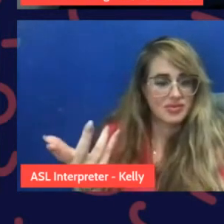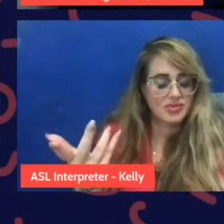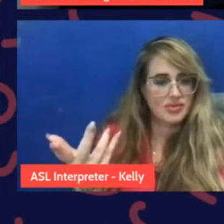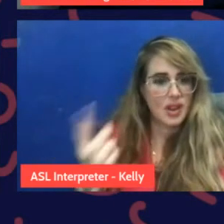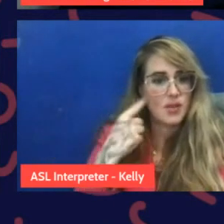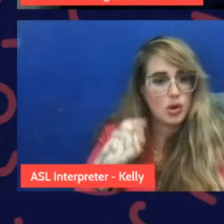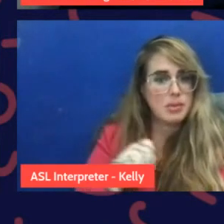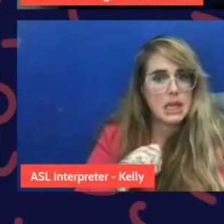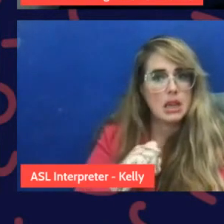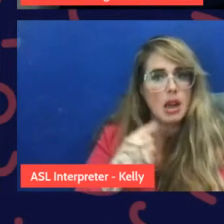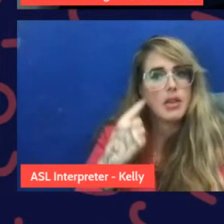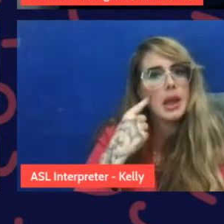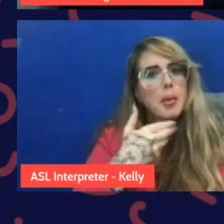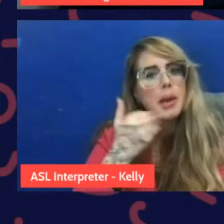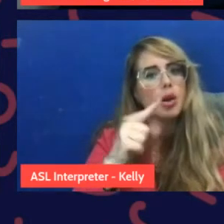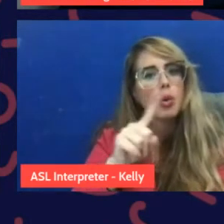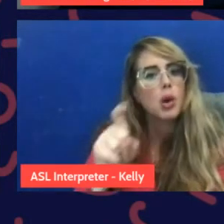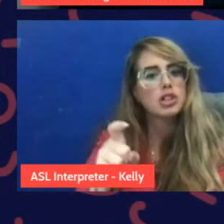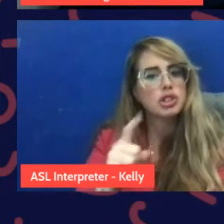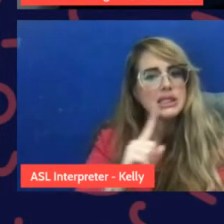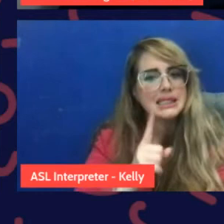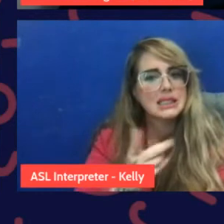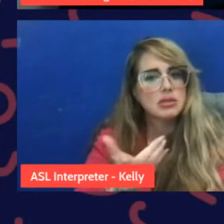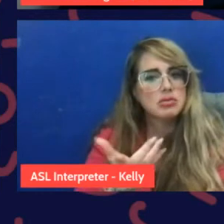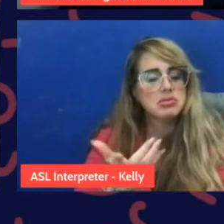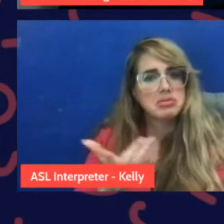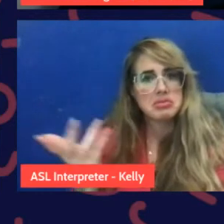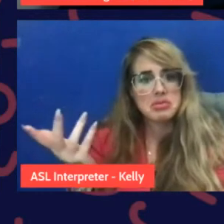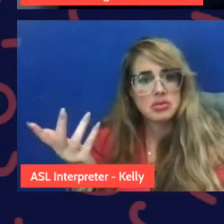A better question or a sharper question is, like,